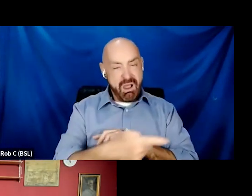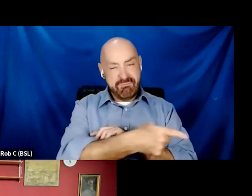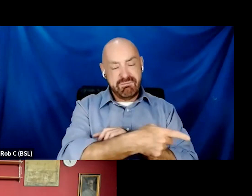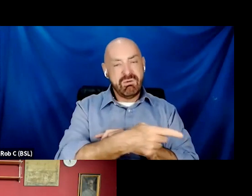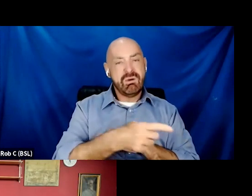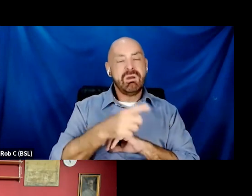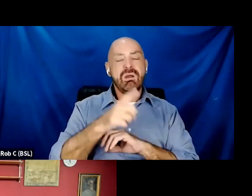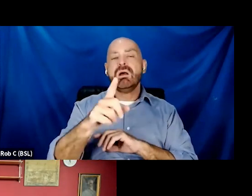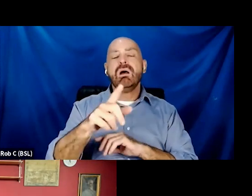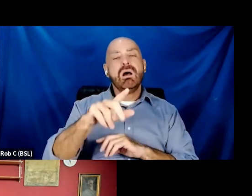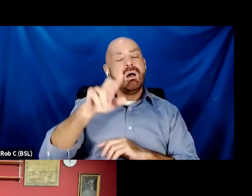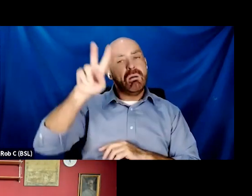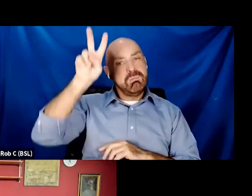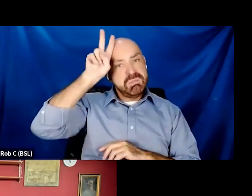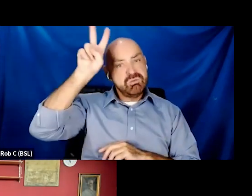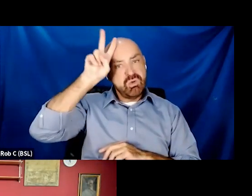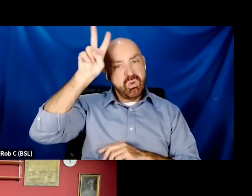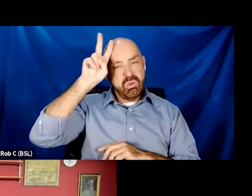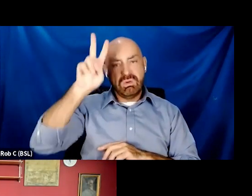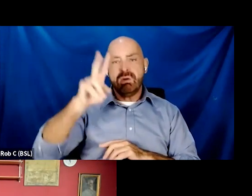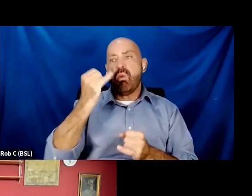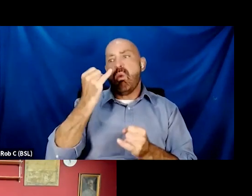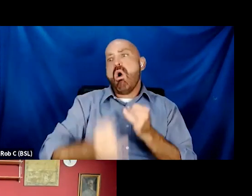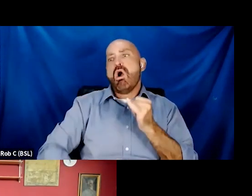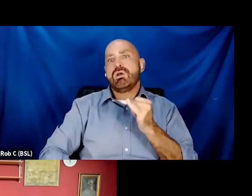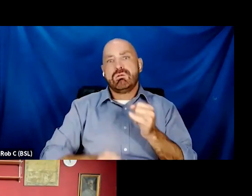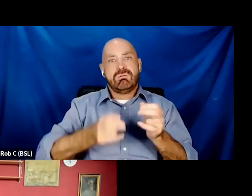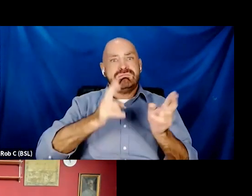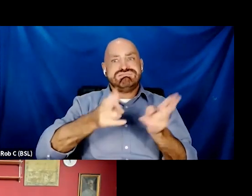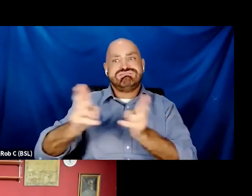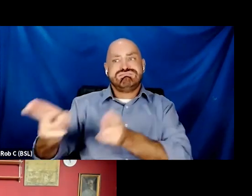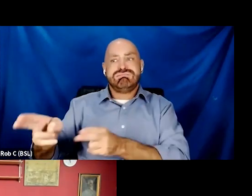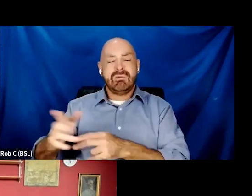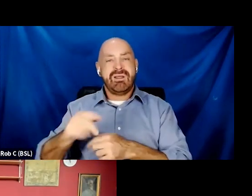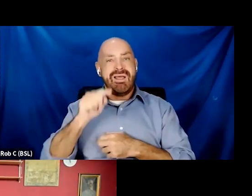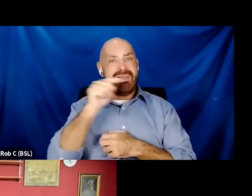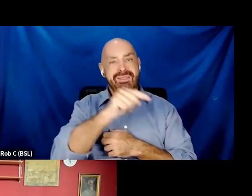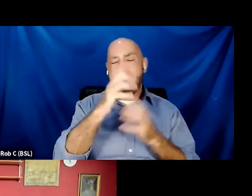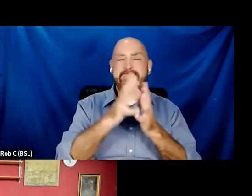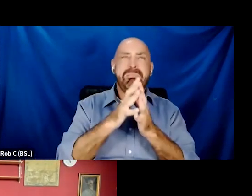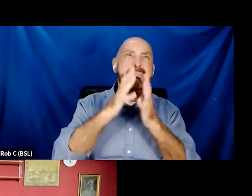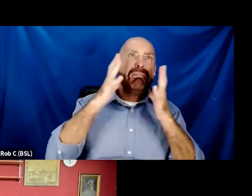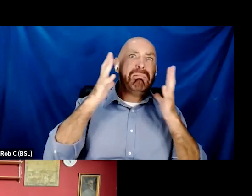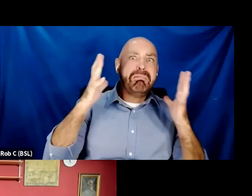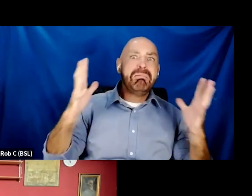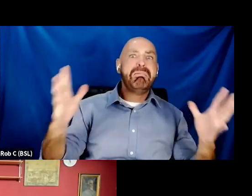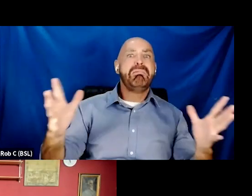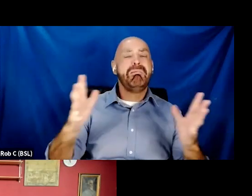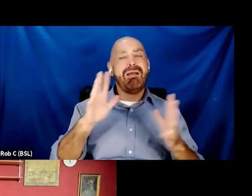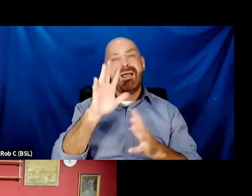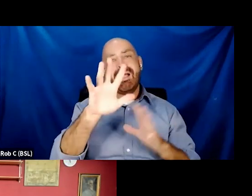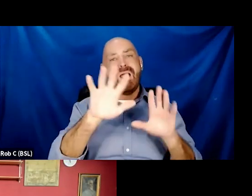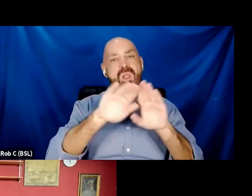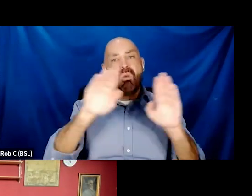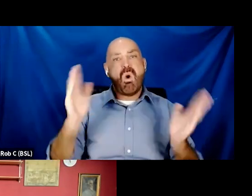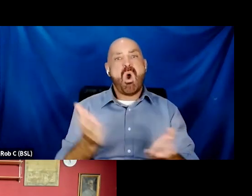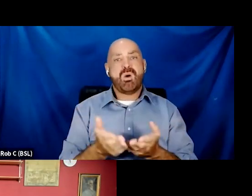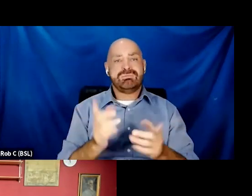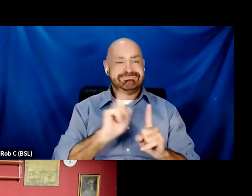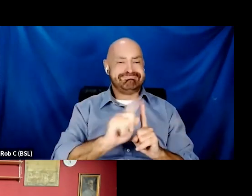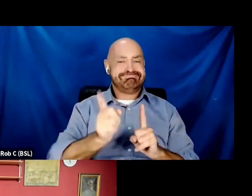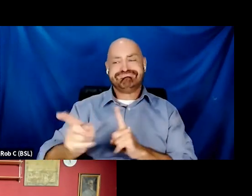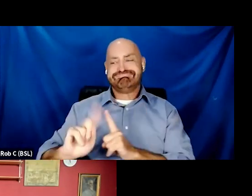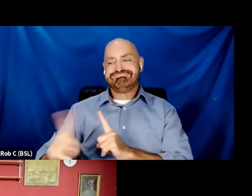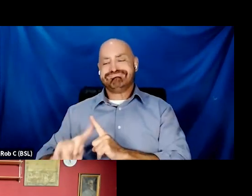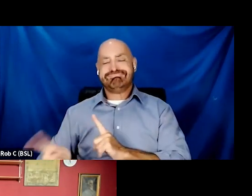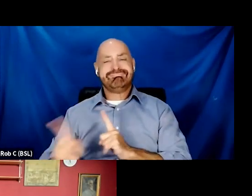Peru, had some of the worst rates in the world. There's an amazing difference in the geography of the experience of this across the world that people still